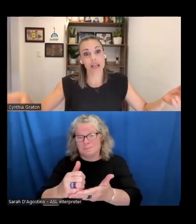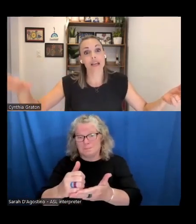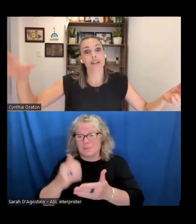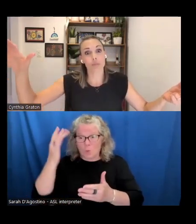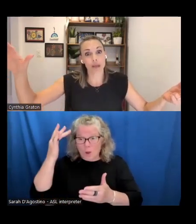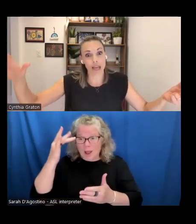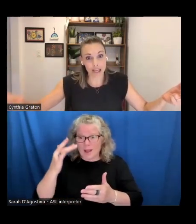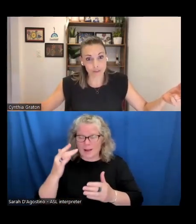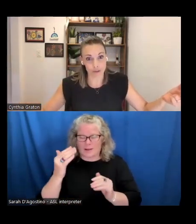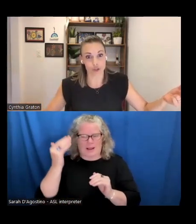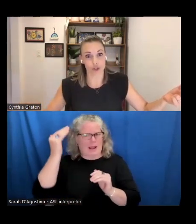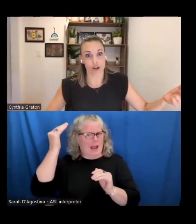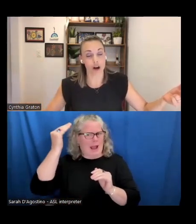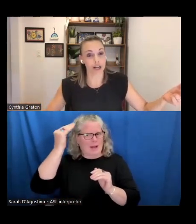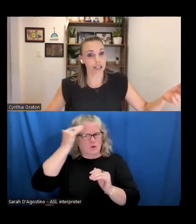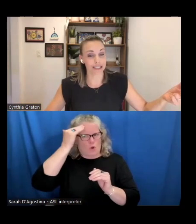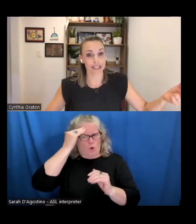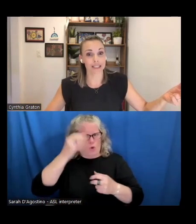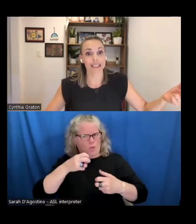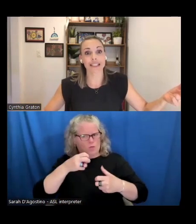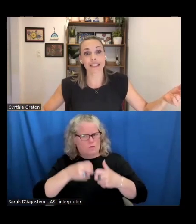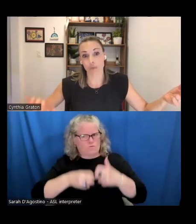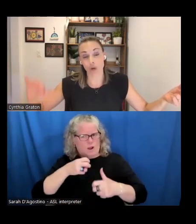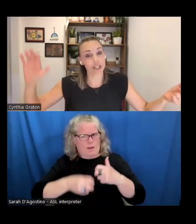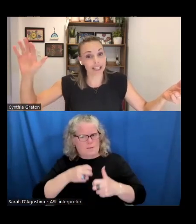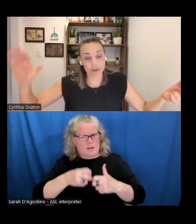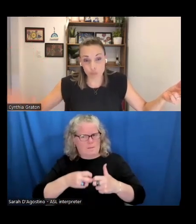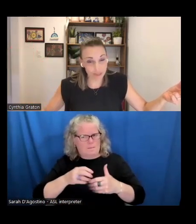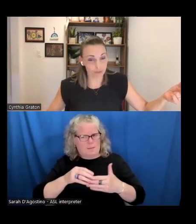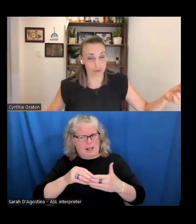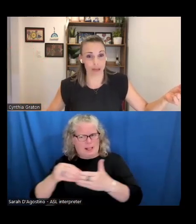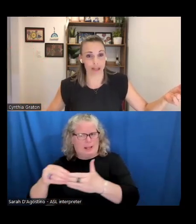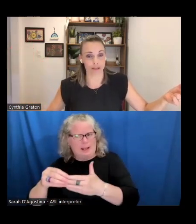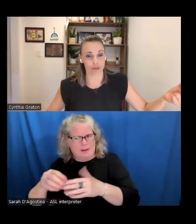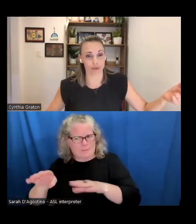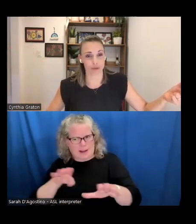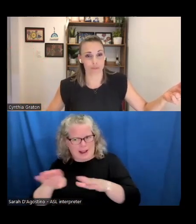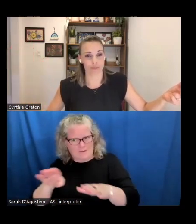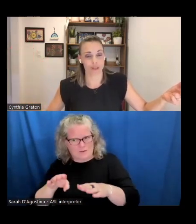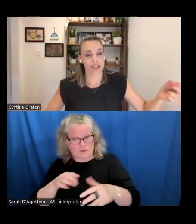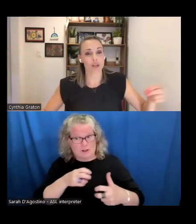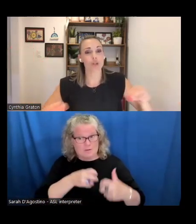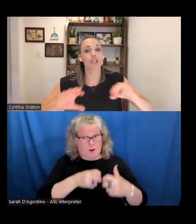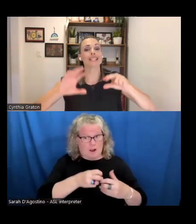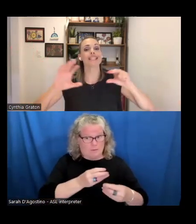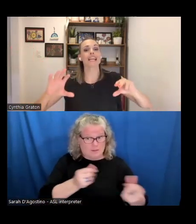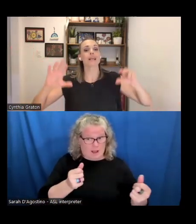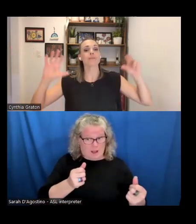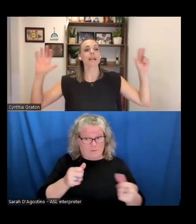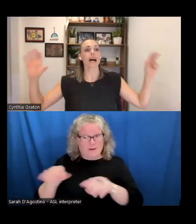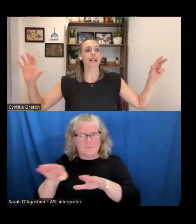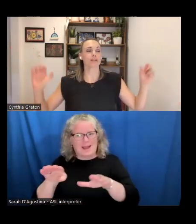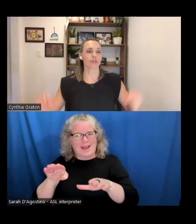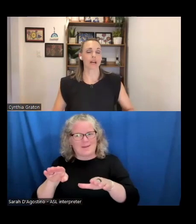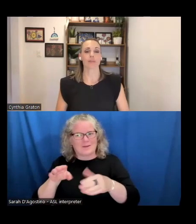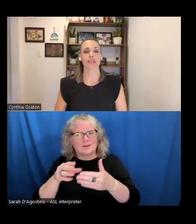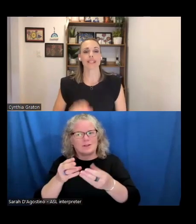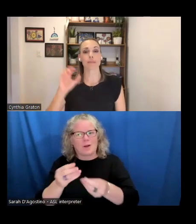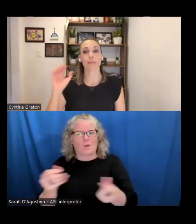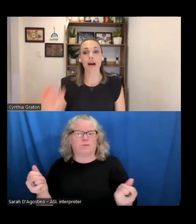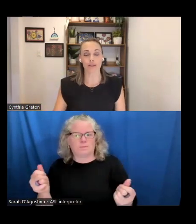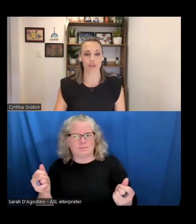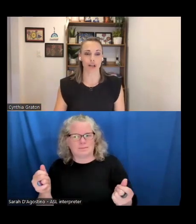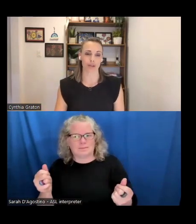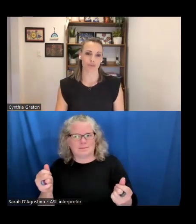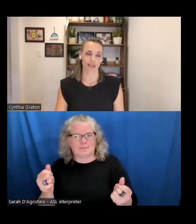behaviors are we're going to get rid of the behaviors. So it's the same kind of time, the